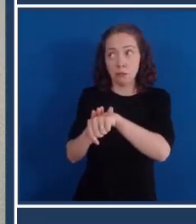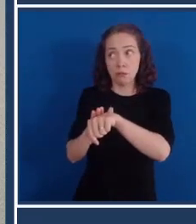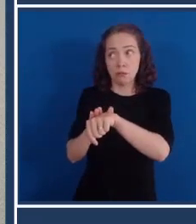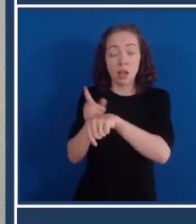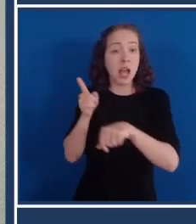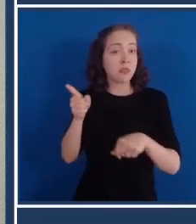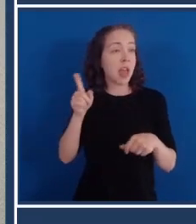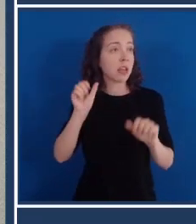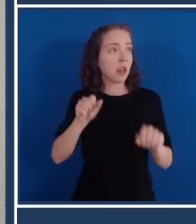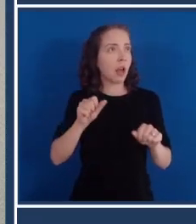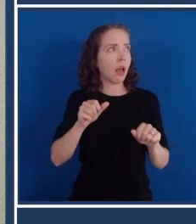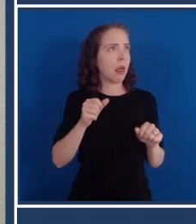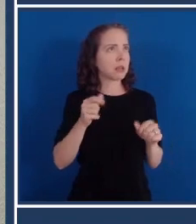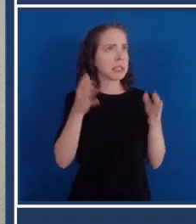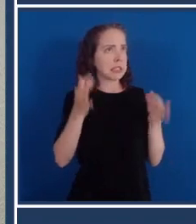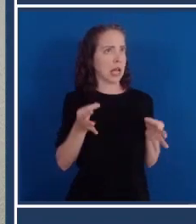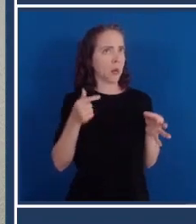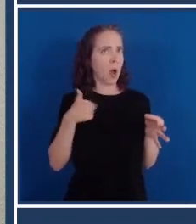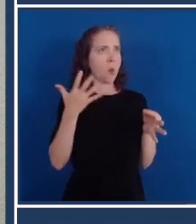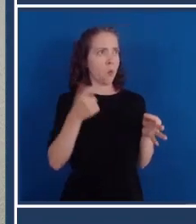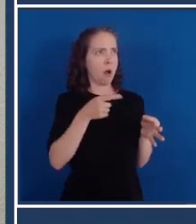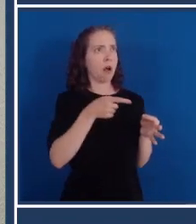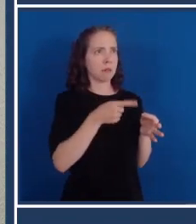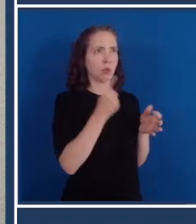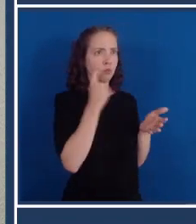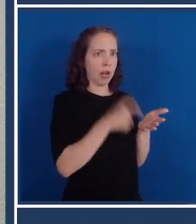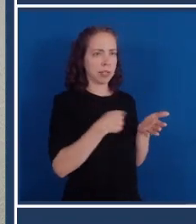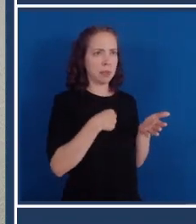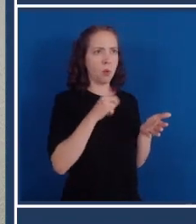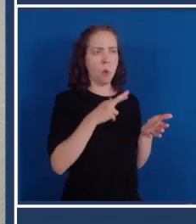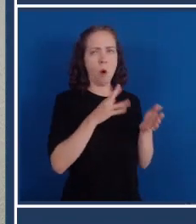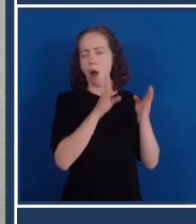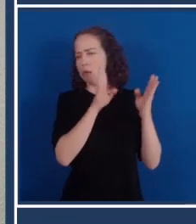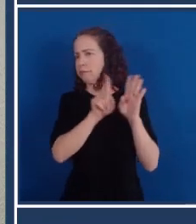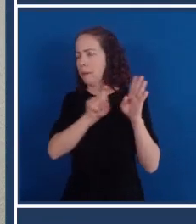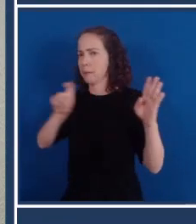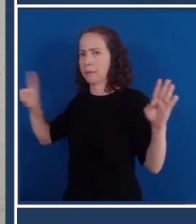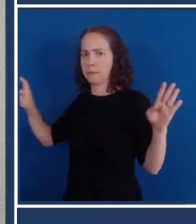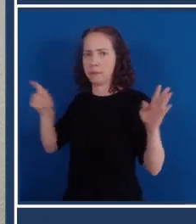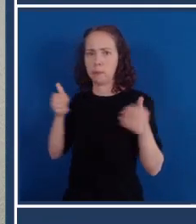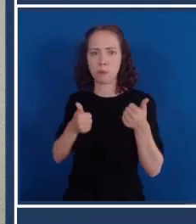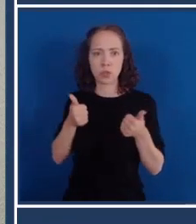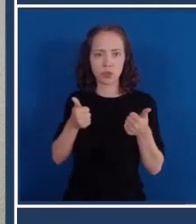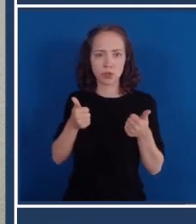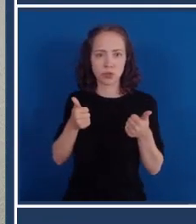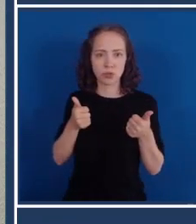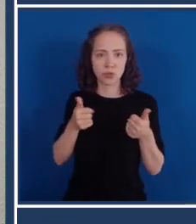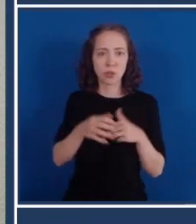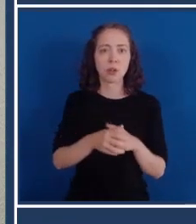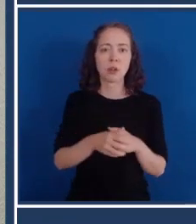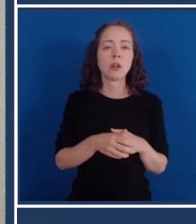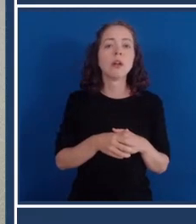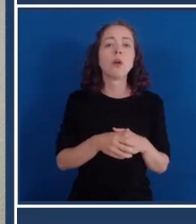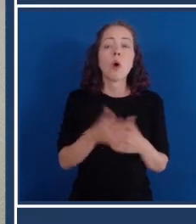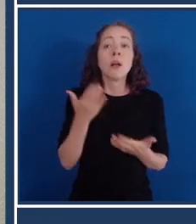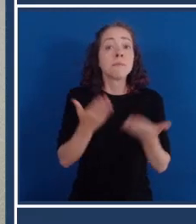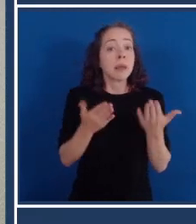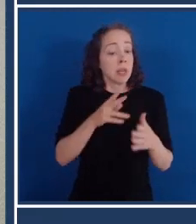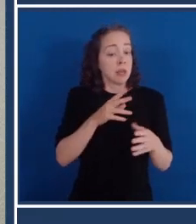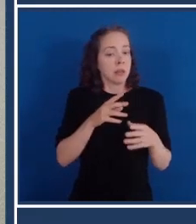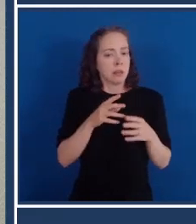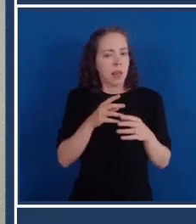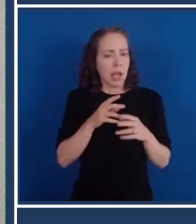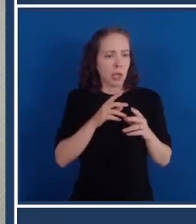could we think about technical approaches like de-identifying personal information or using really